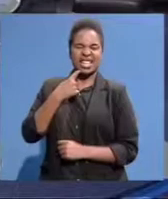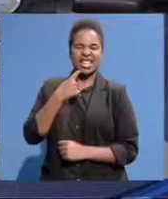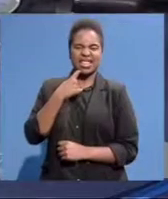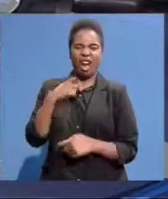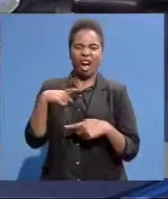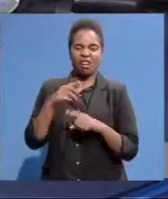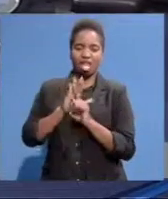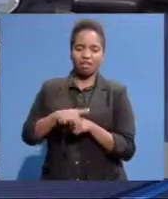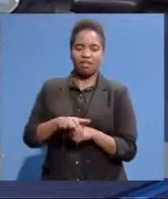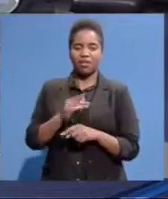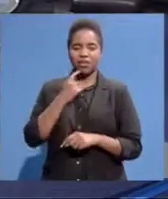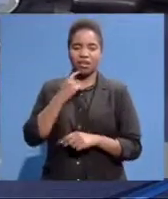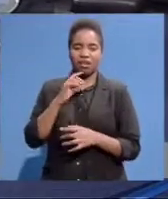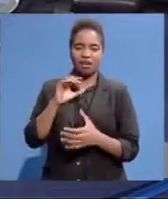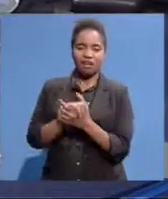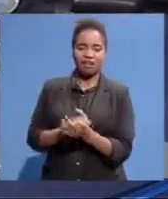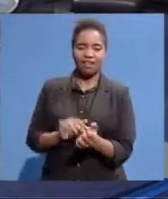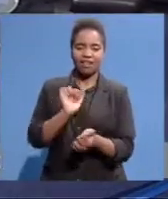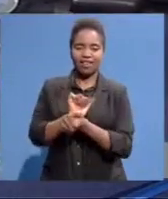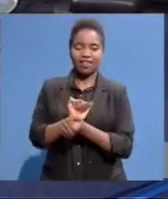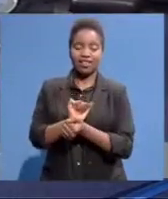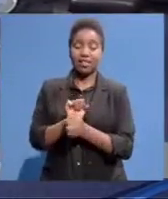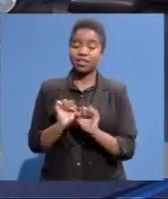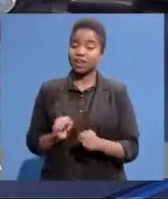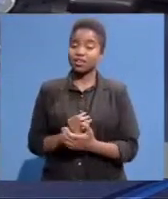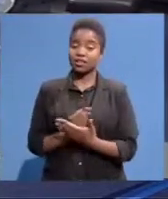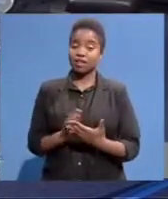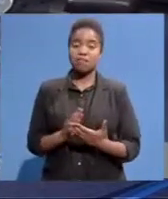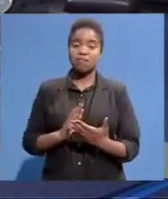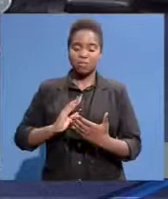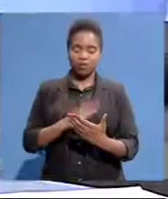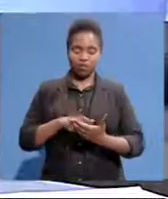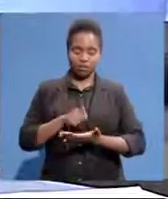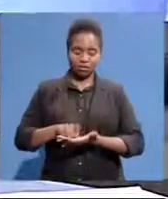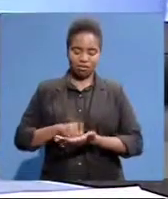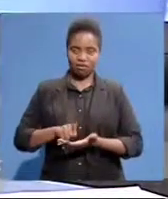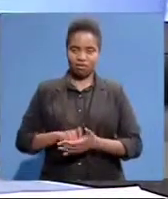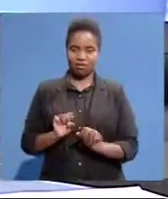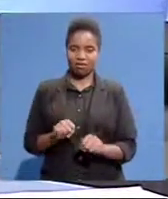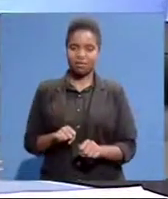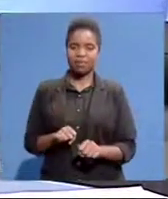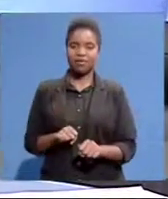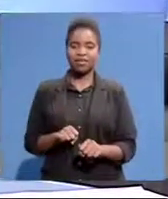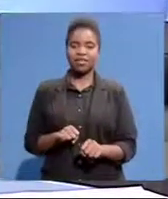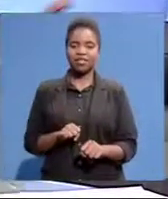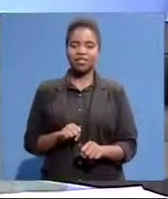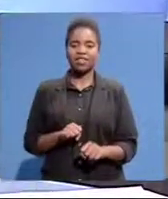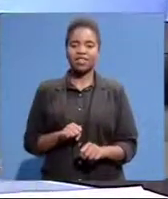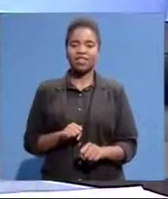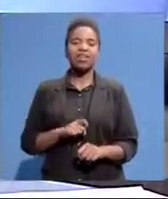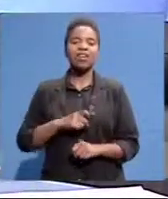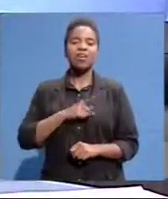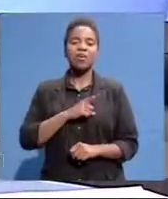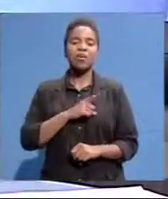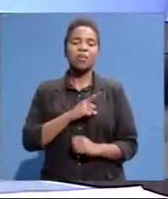suppressed. Even though some of the music that we made was not overtly political because of exactly